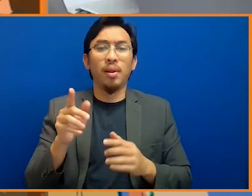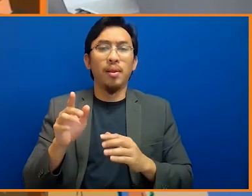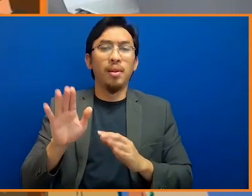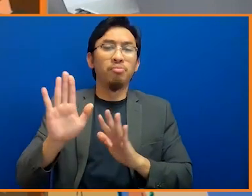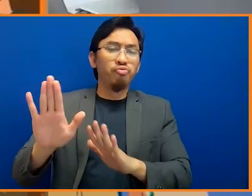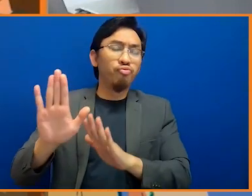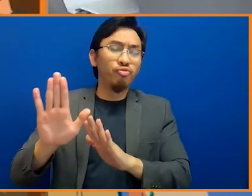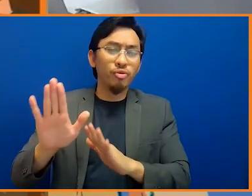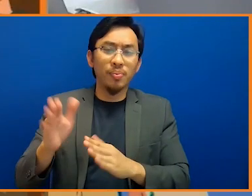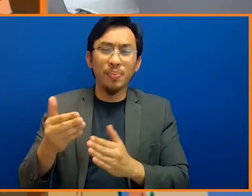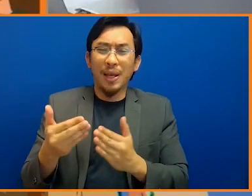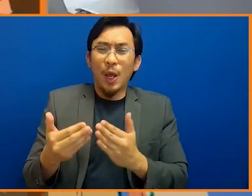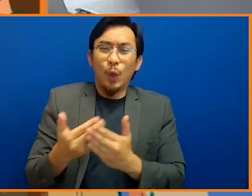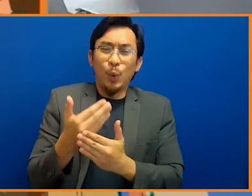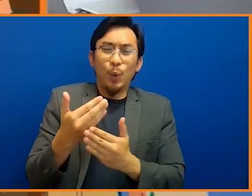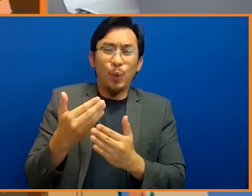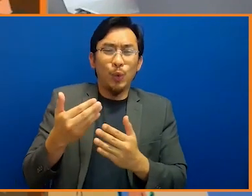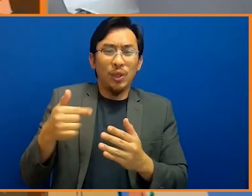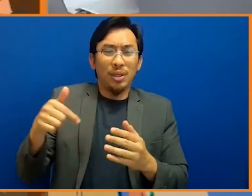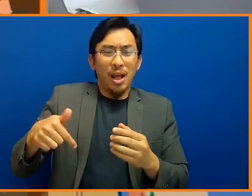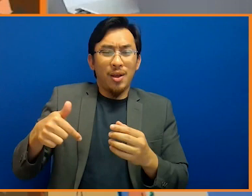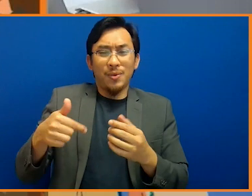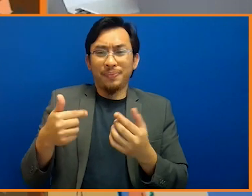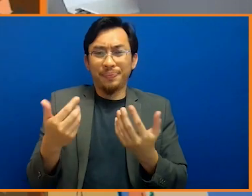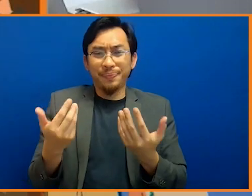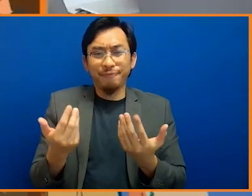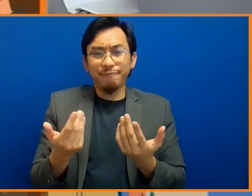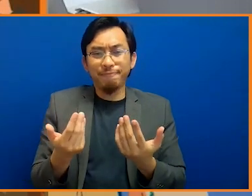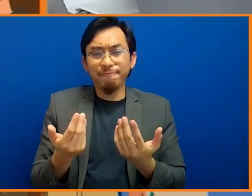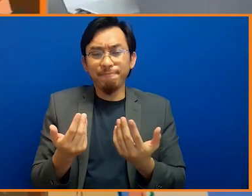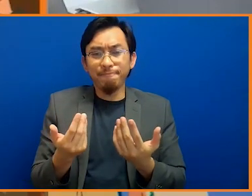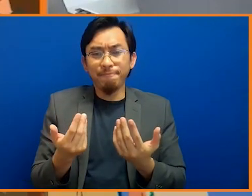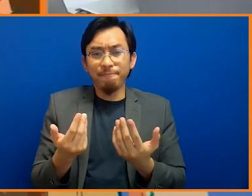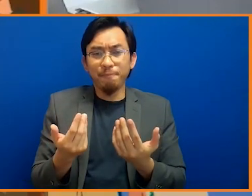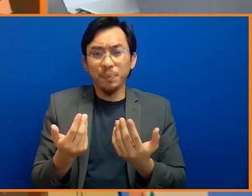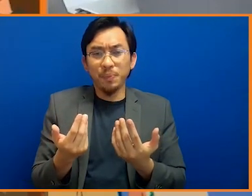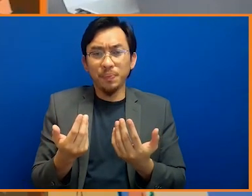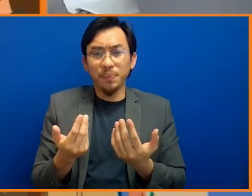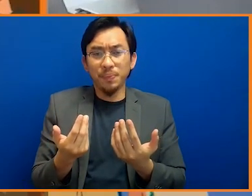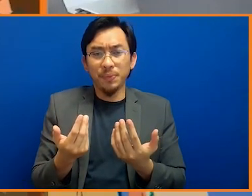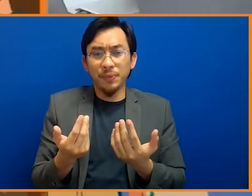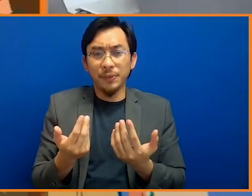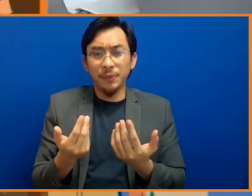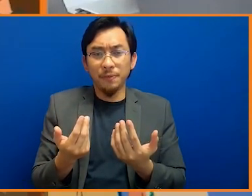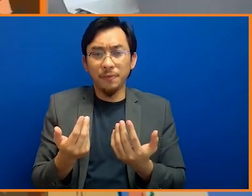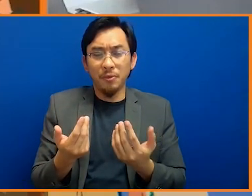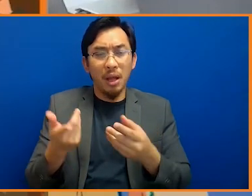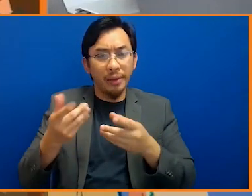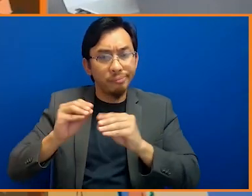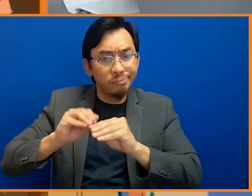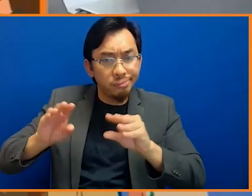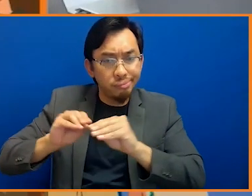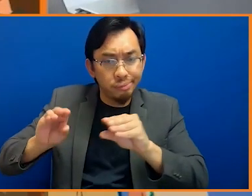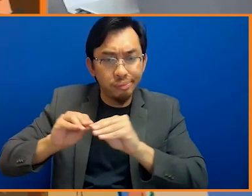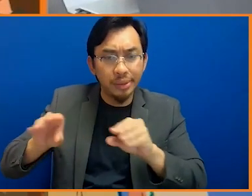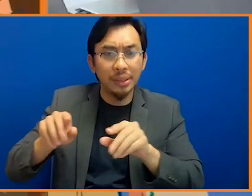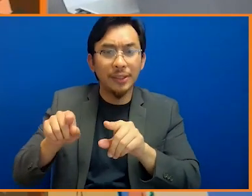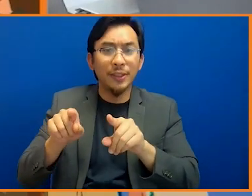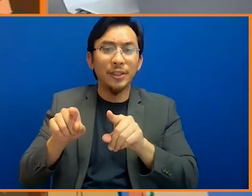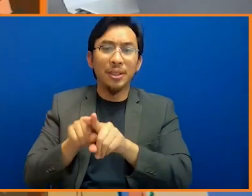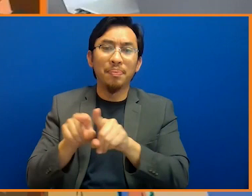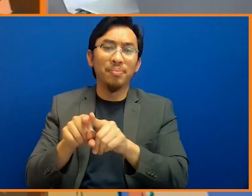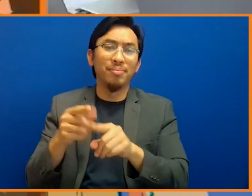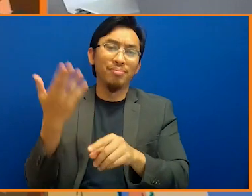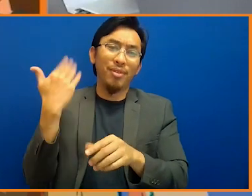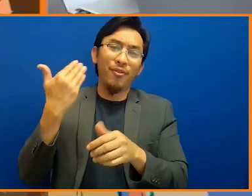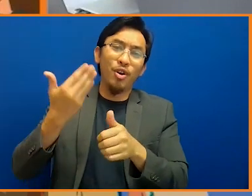can be utilized and popularized for recent generation? Are we going to repeat